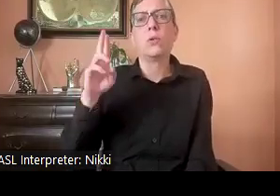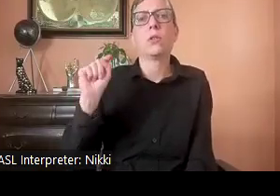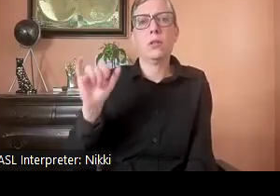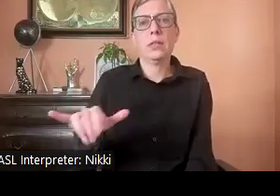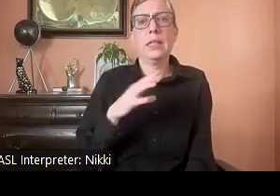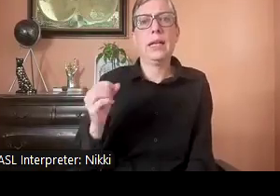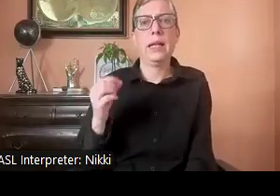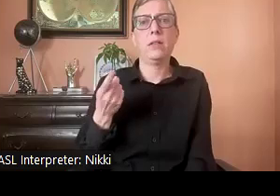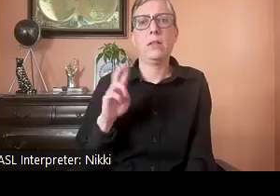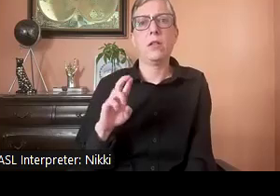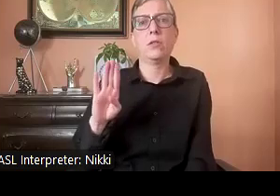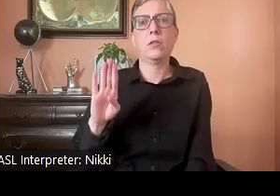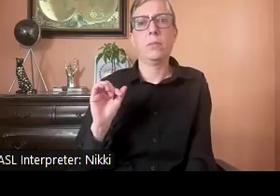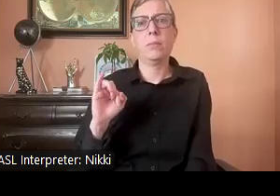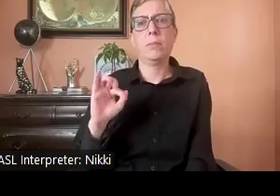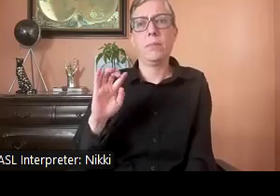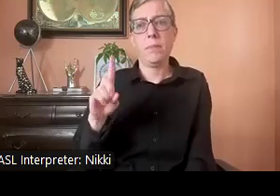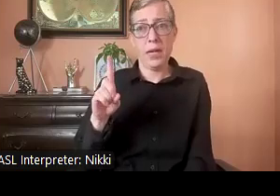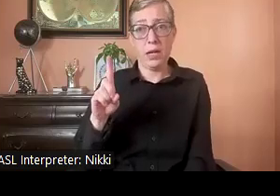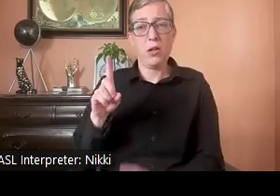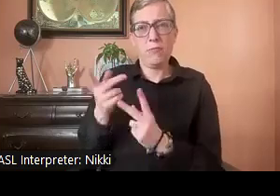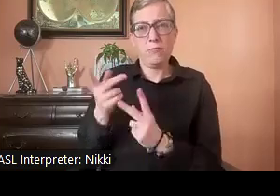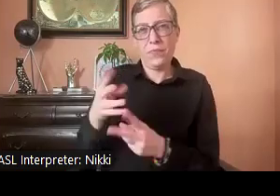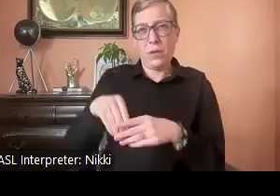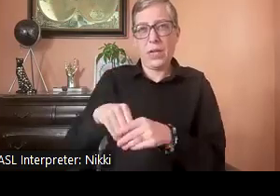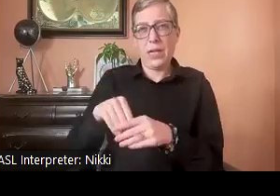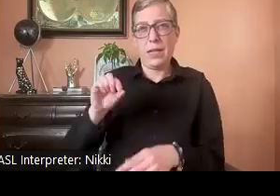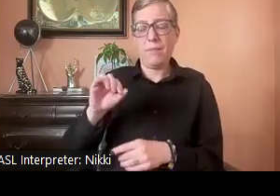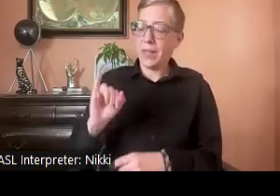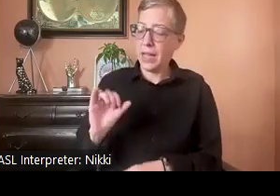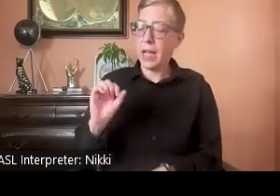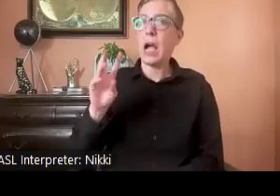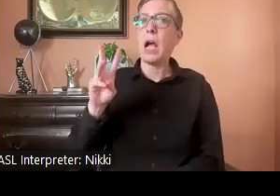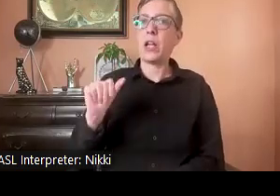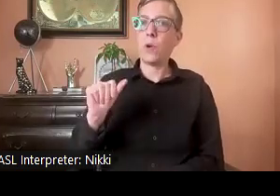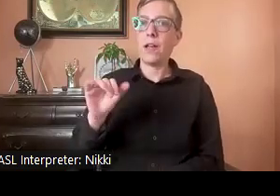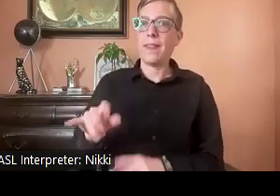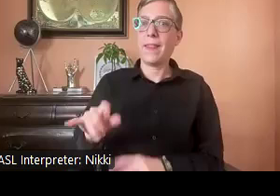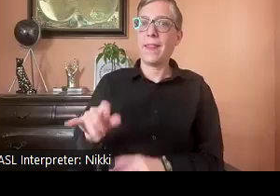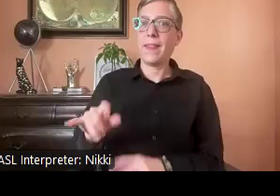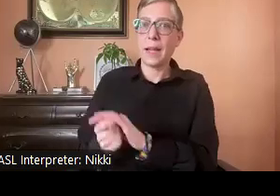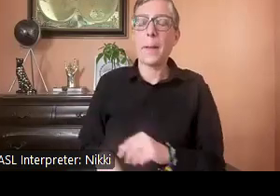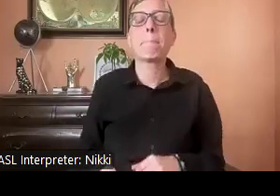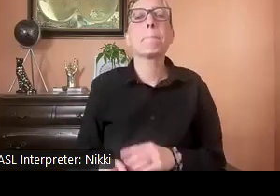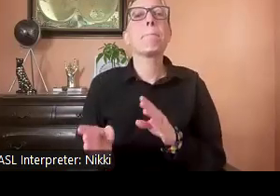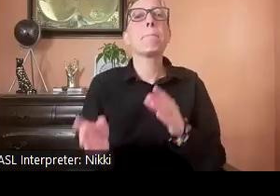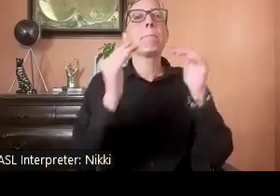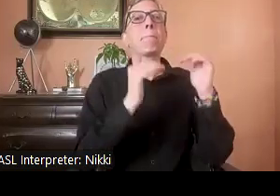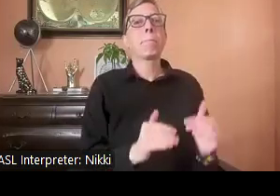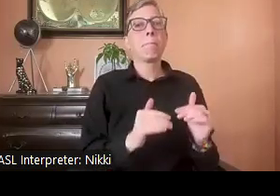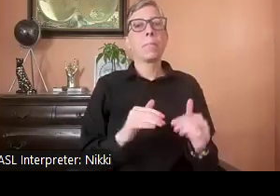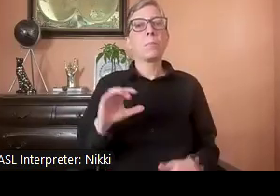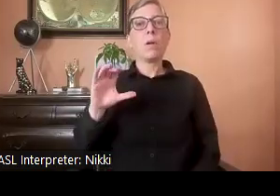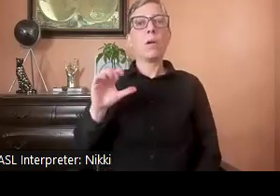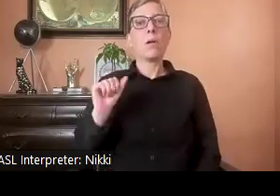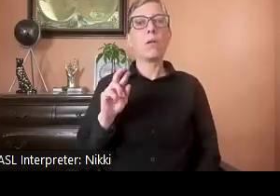at that time. And so Rochester, Iowa, so you can kind of see the love spreading a little bit. And Carl Whitaker, who is a